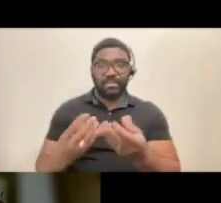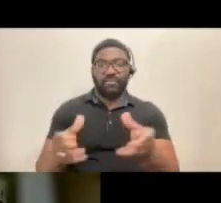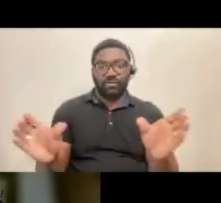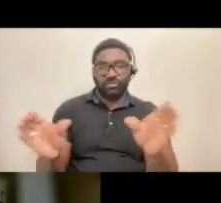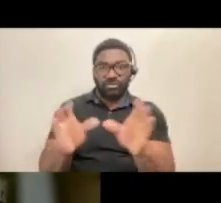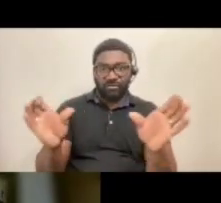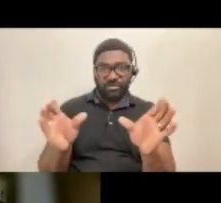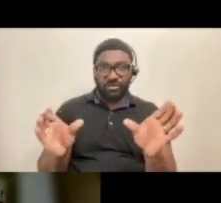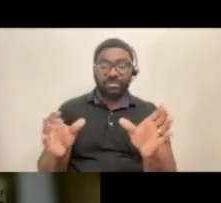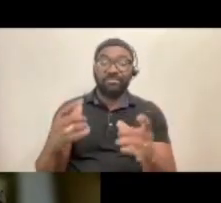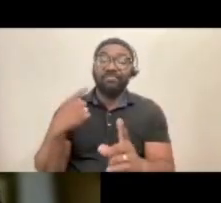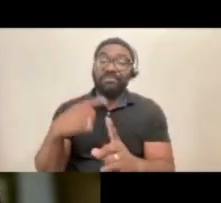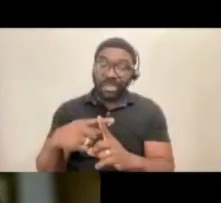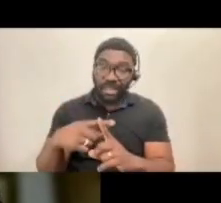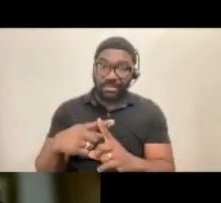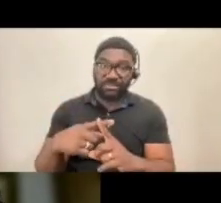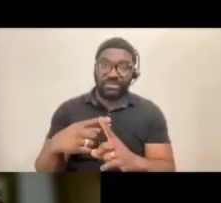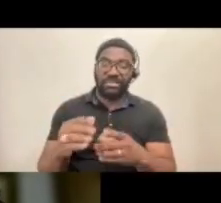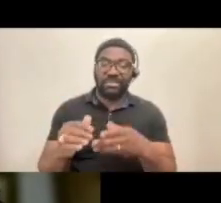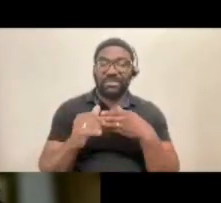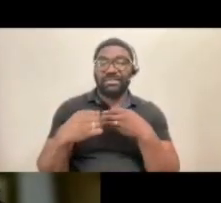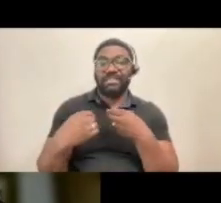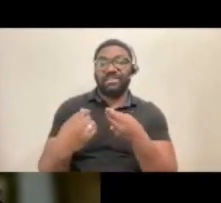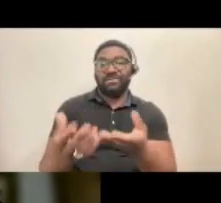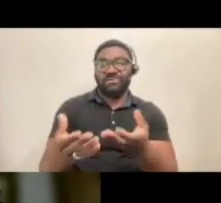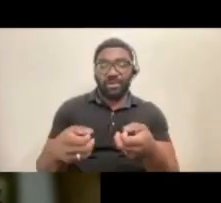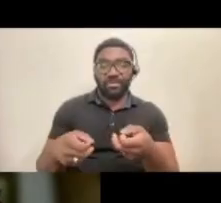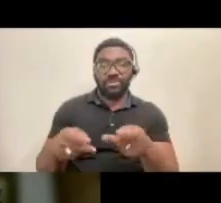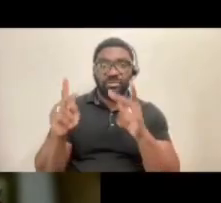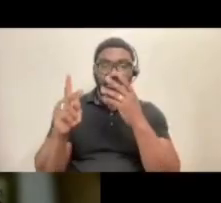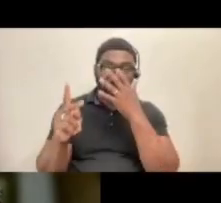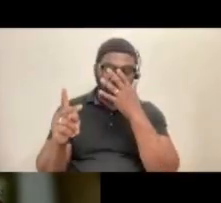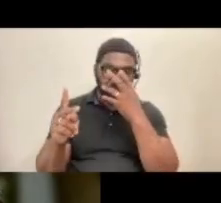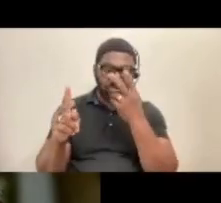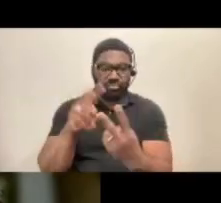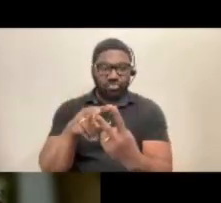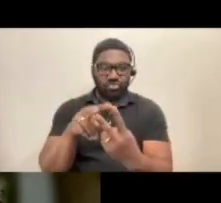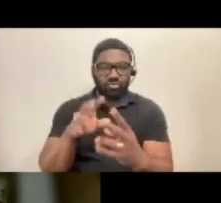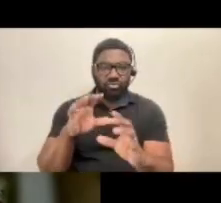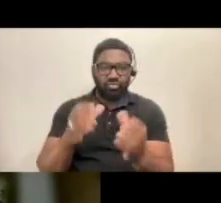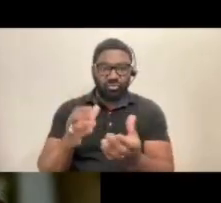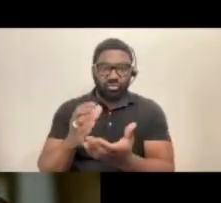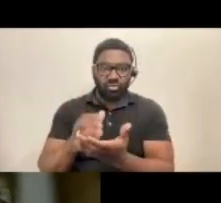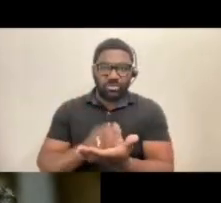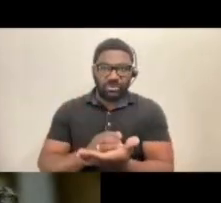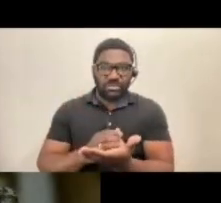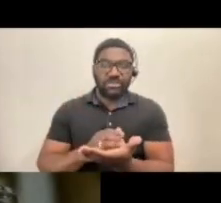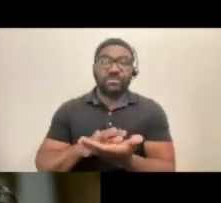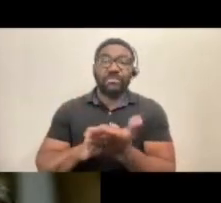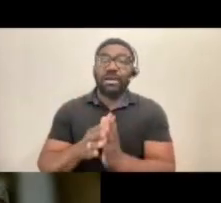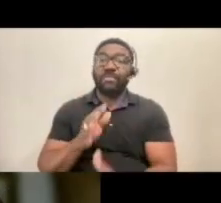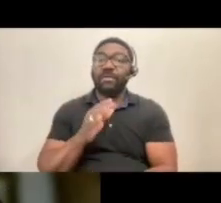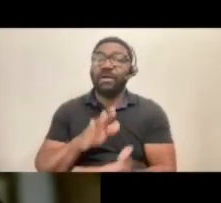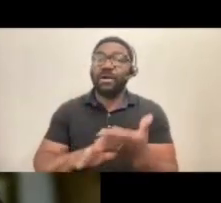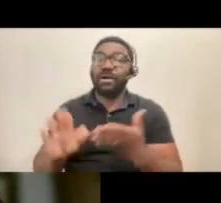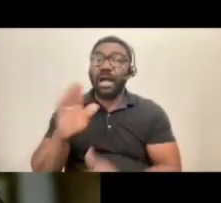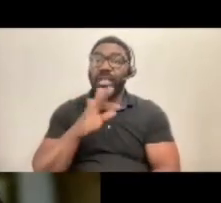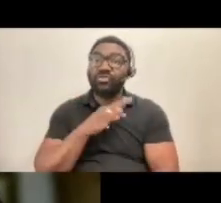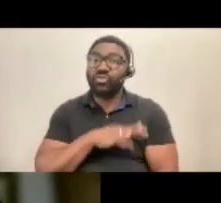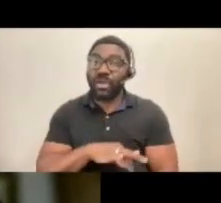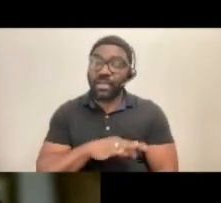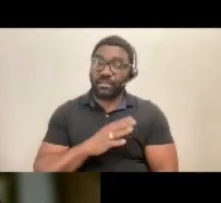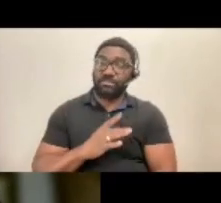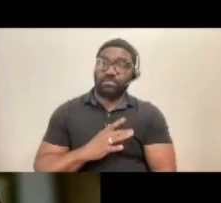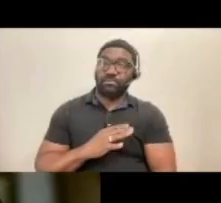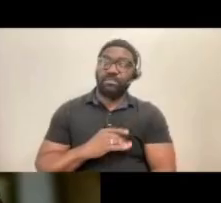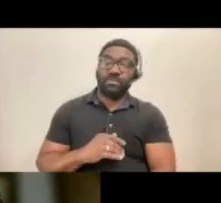but then it also leads to the opportunity to turn those courses into credits, actual credits